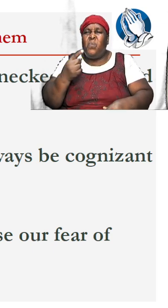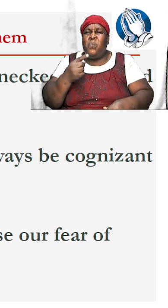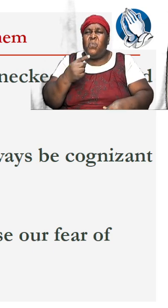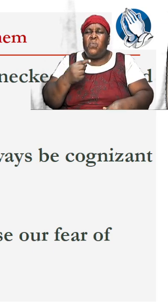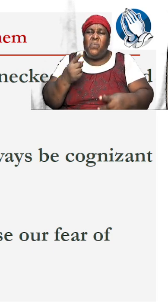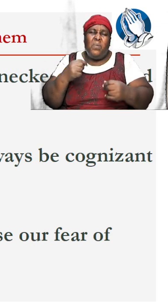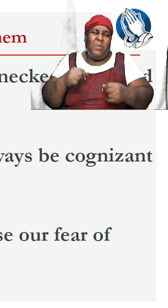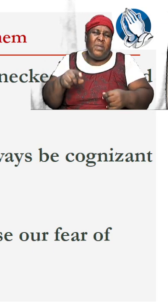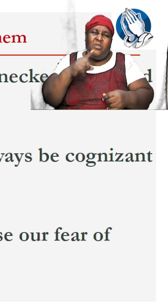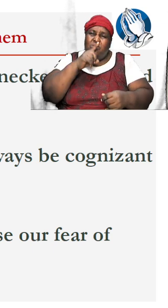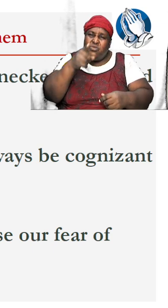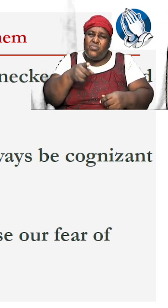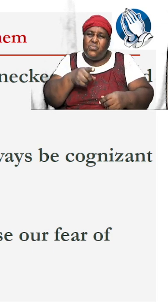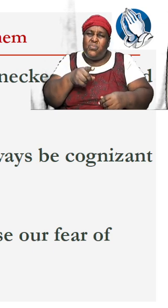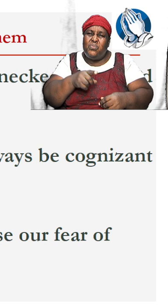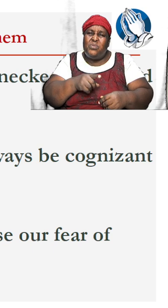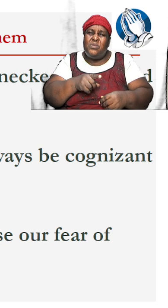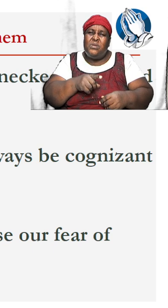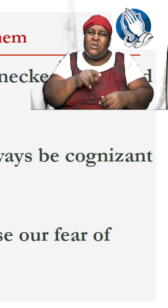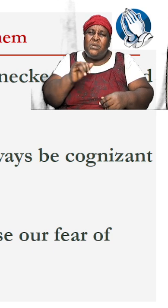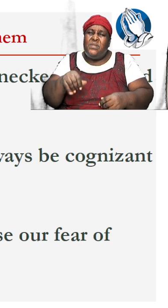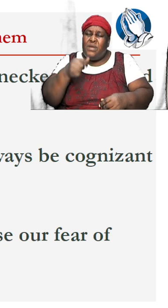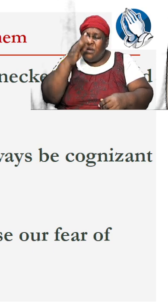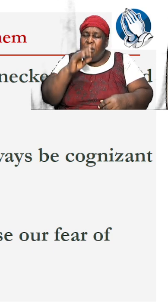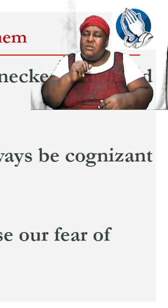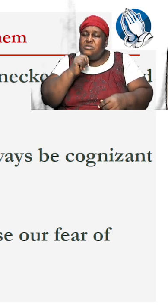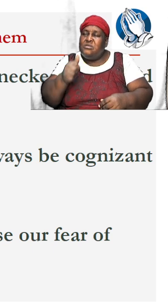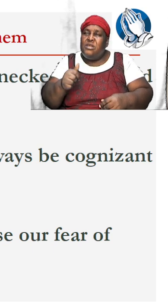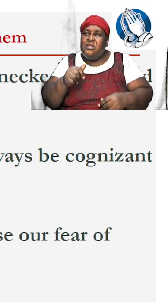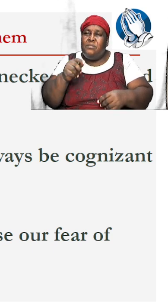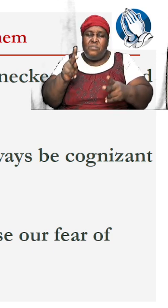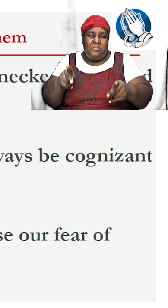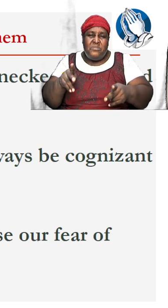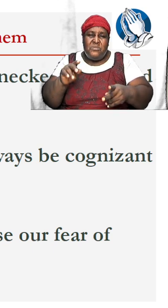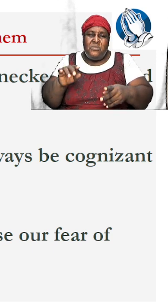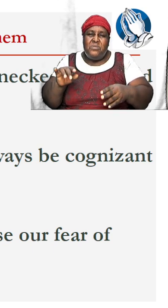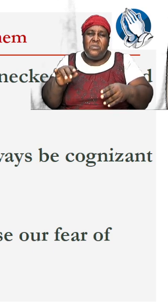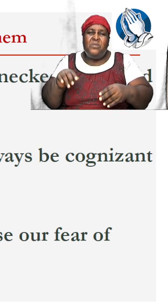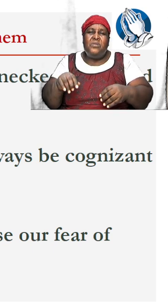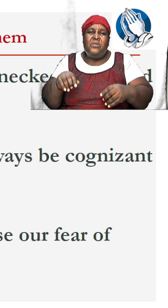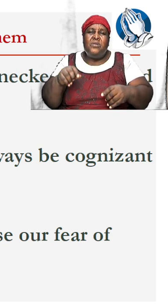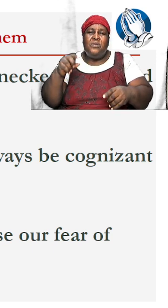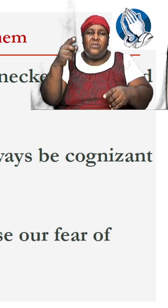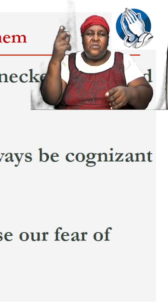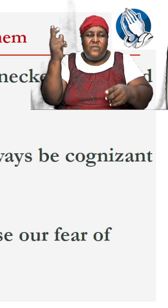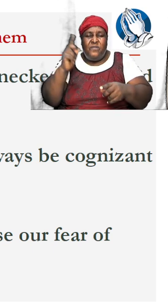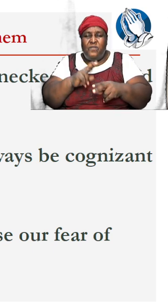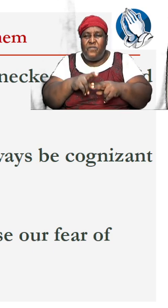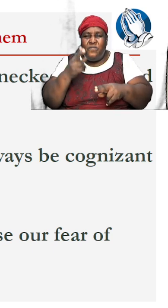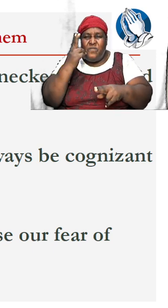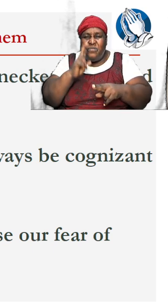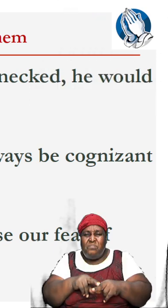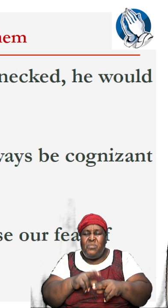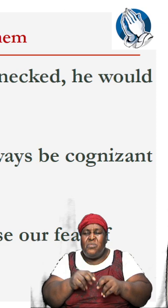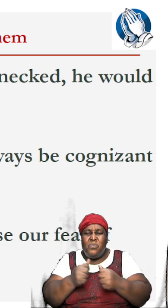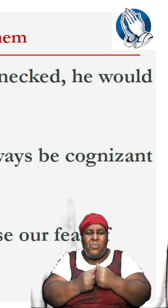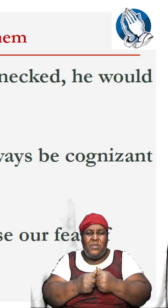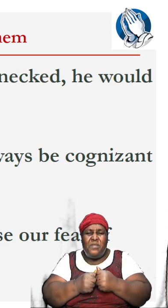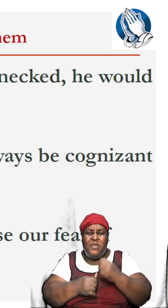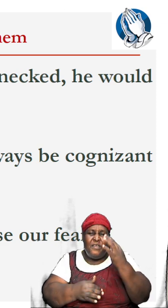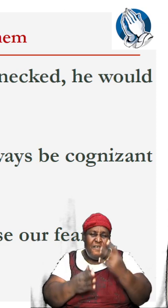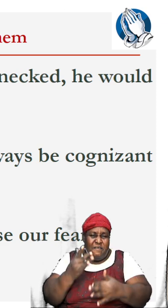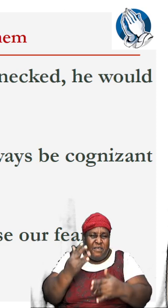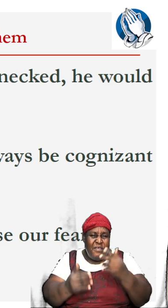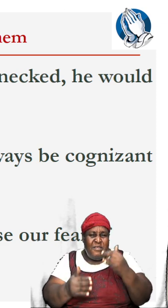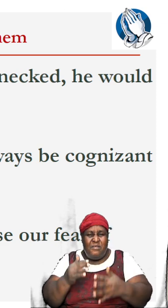fact that he is not somebody to play with. Amen. Fire is something that you can admire, but fire is